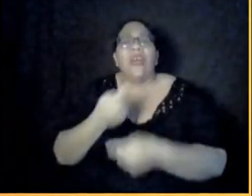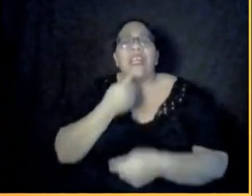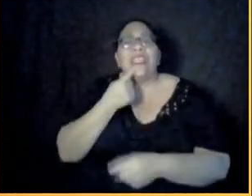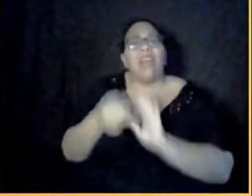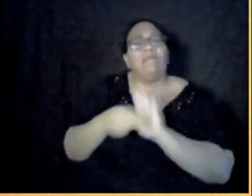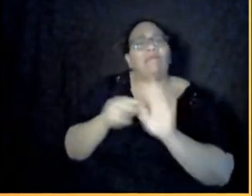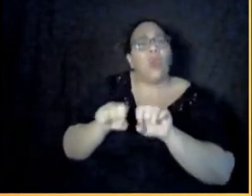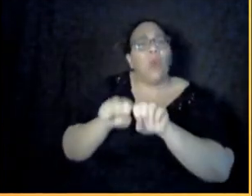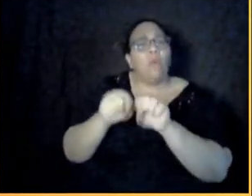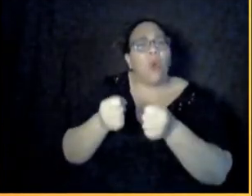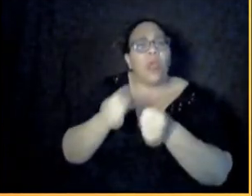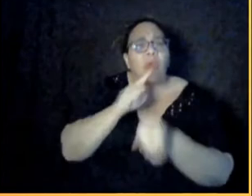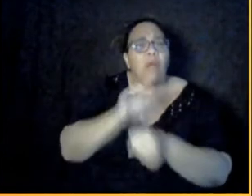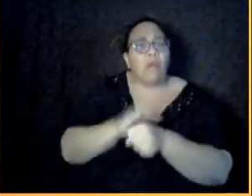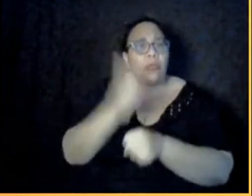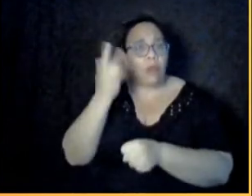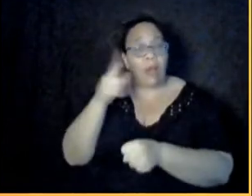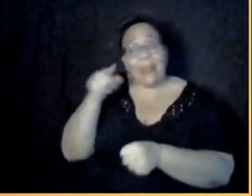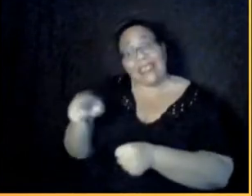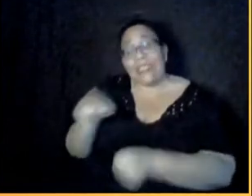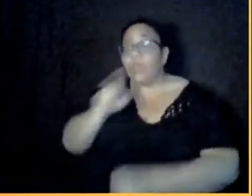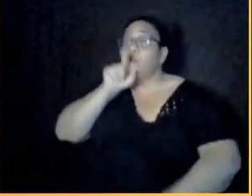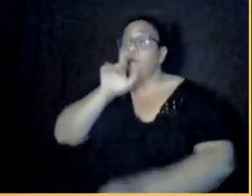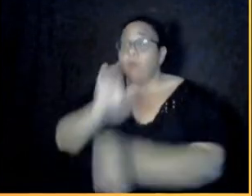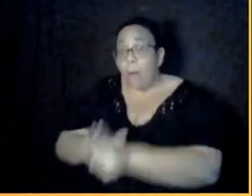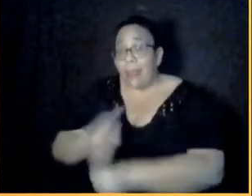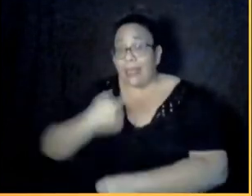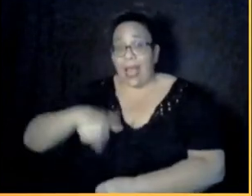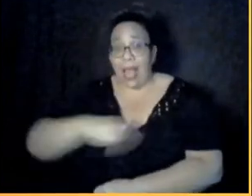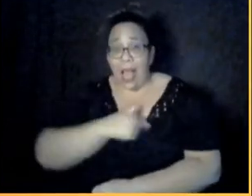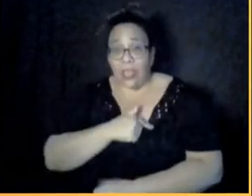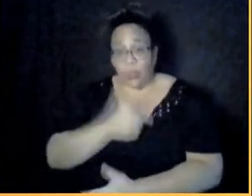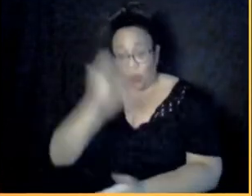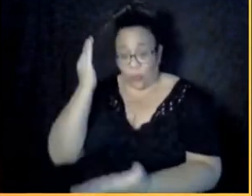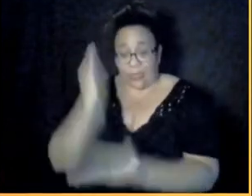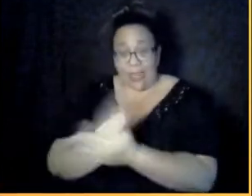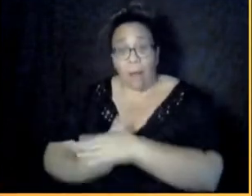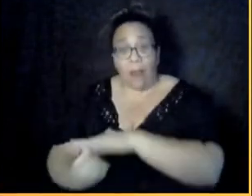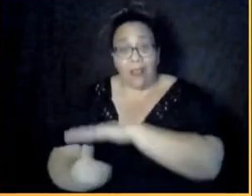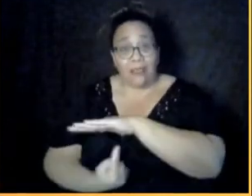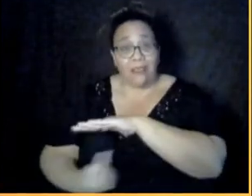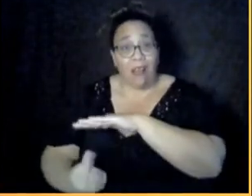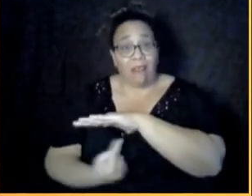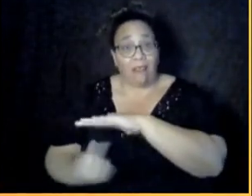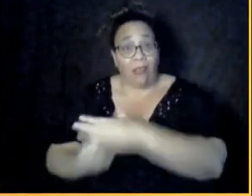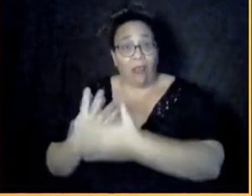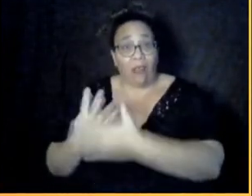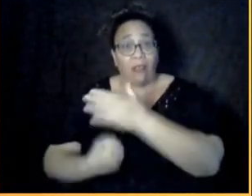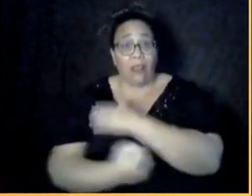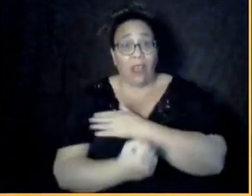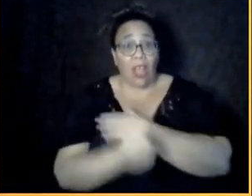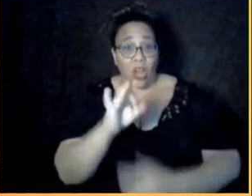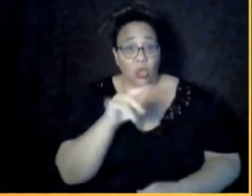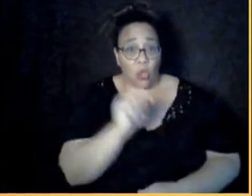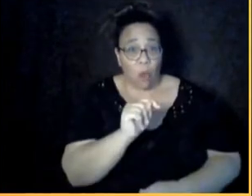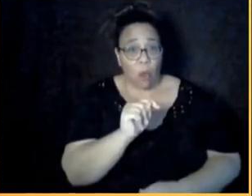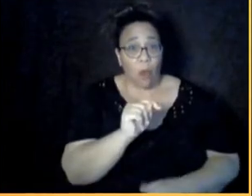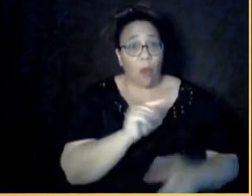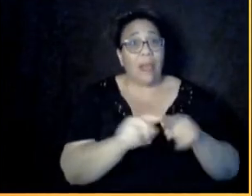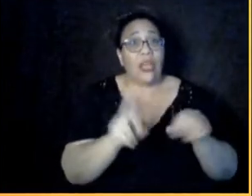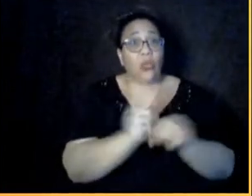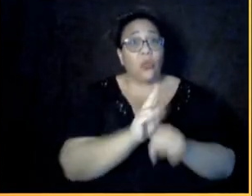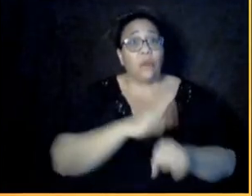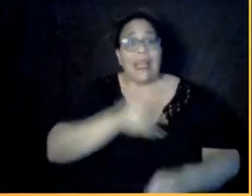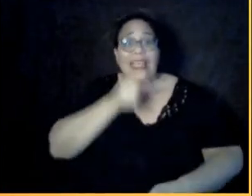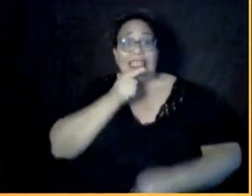because those were promises that he made as far as ending solitary confinement, and we're in October, and he used my sister's name in